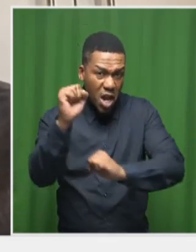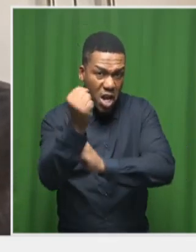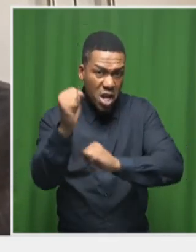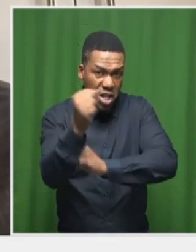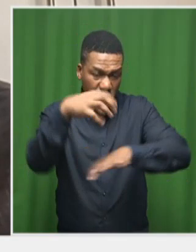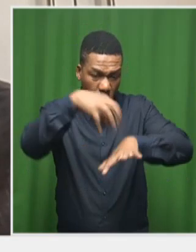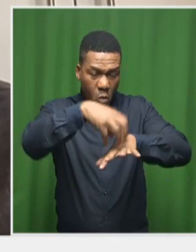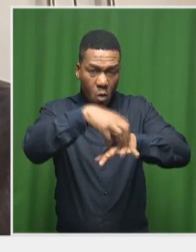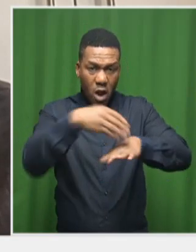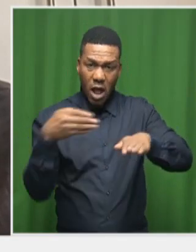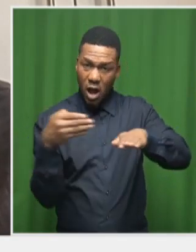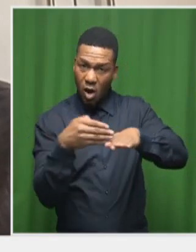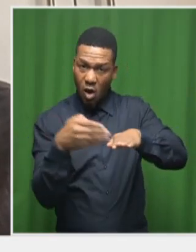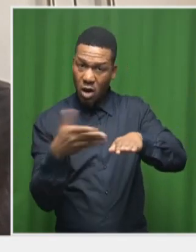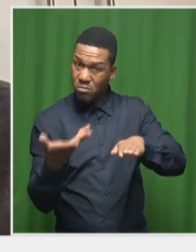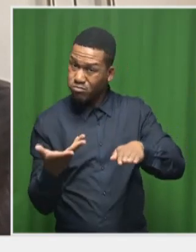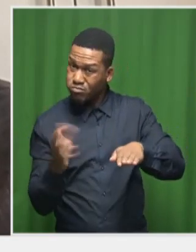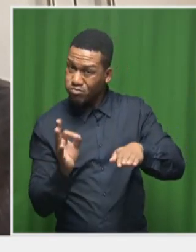cars that we currently use?